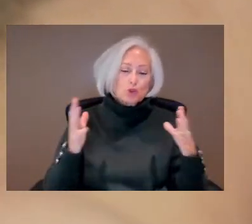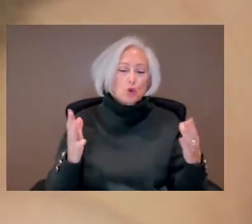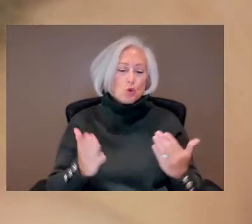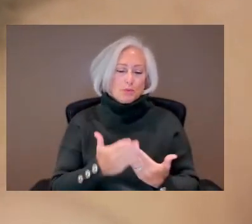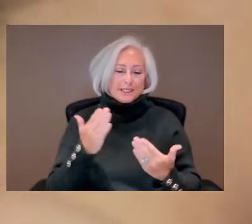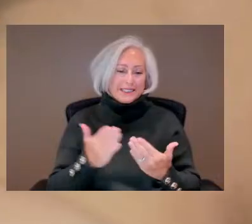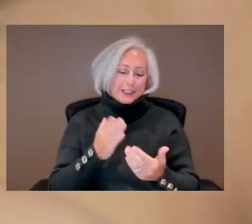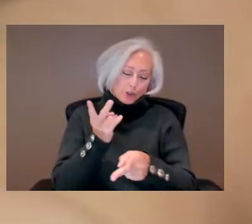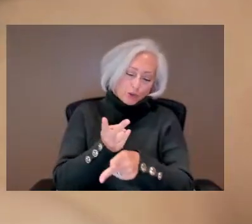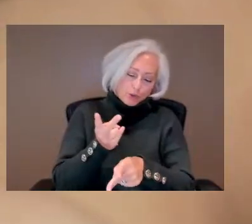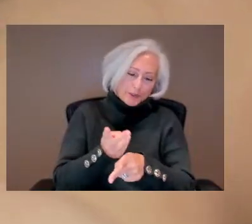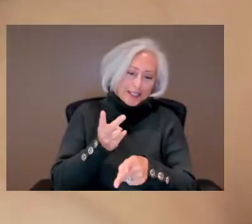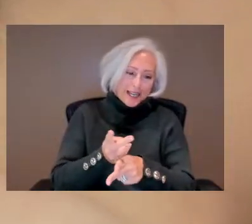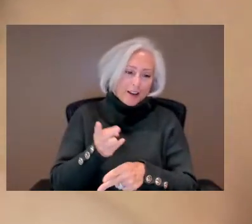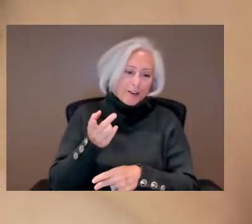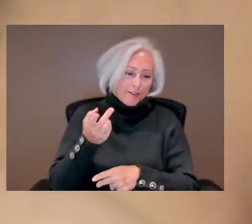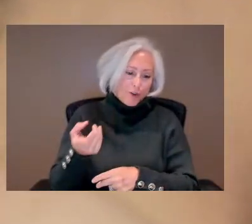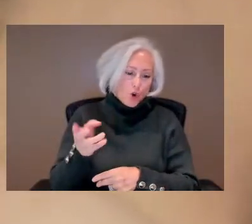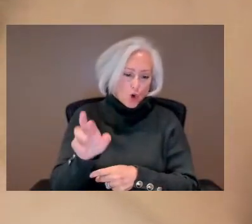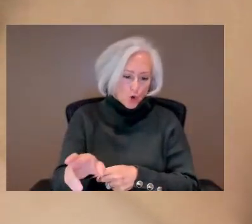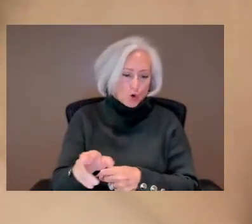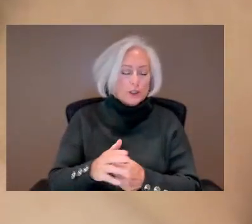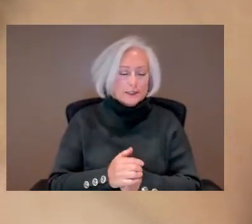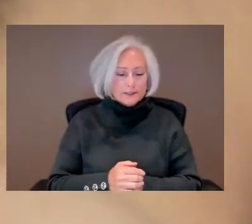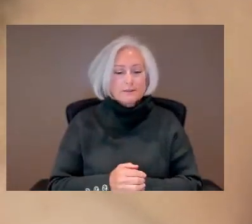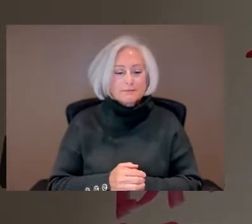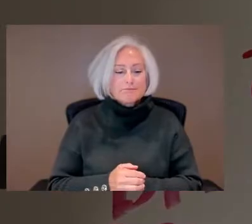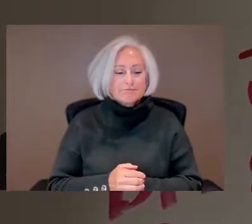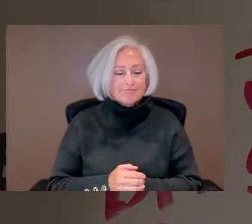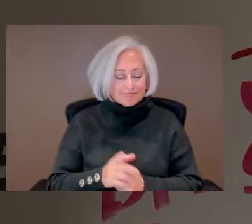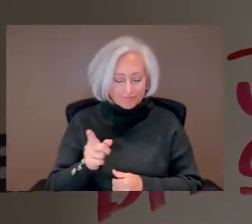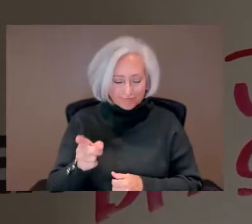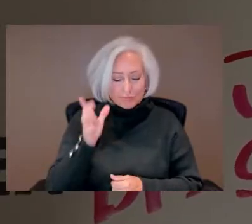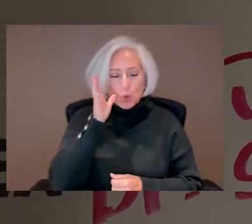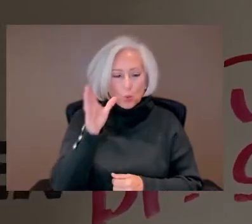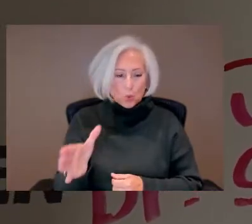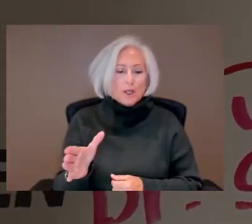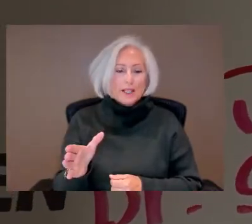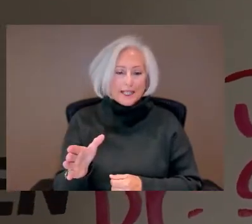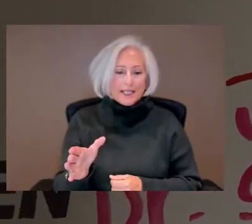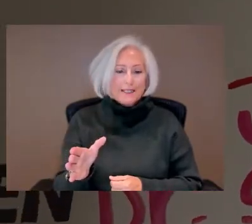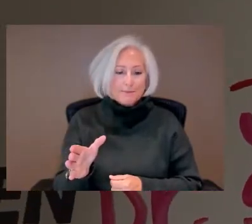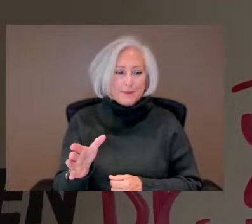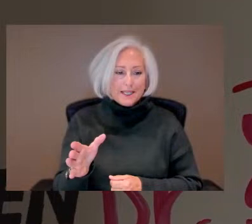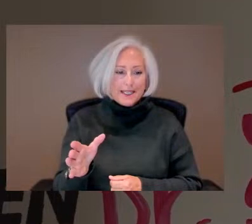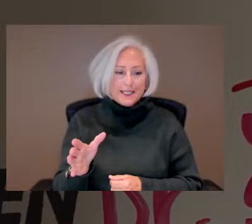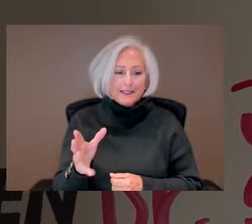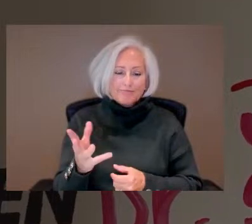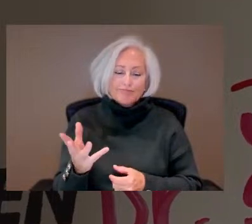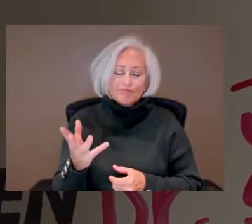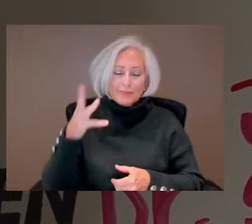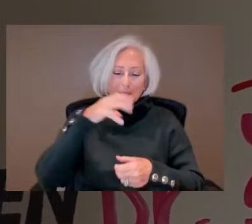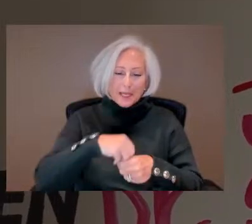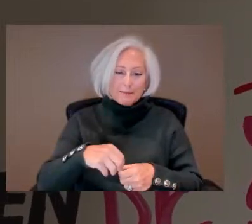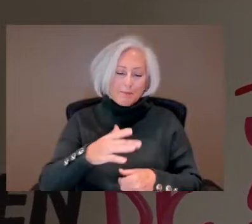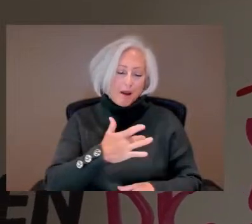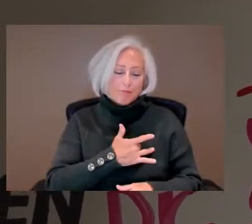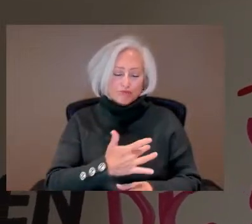her, and definitely she will be in my brain forever for sure. What about you, Dr.